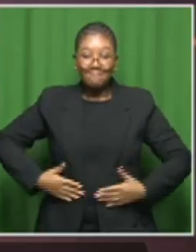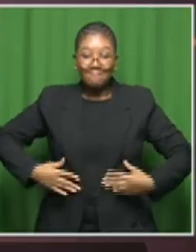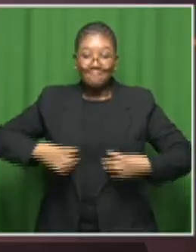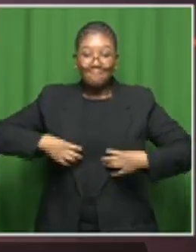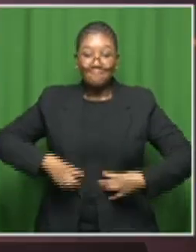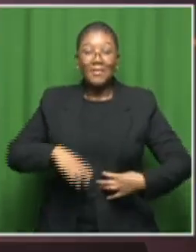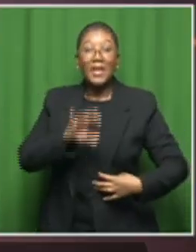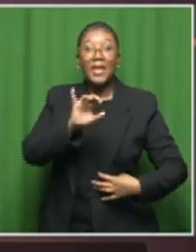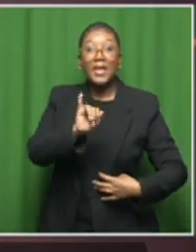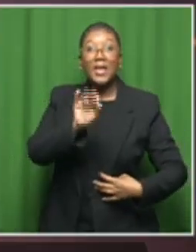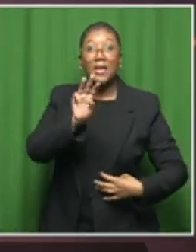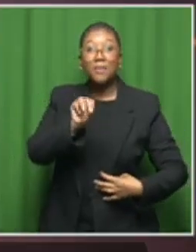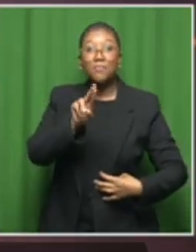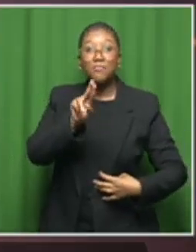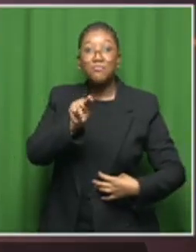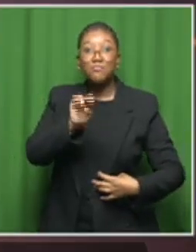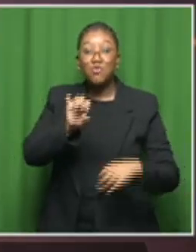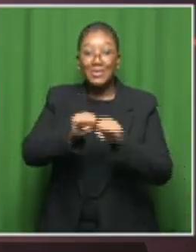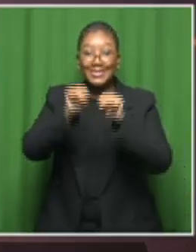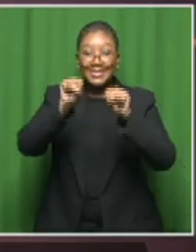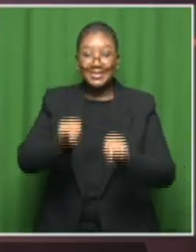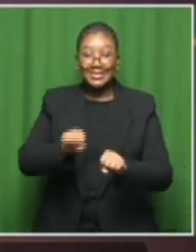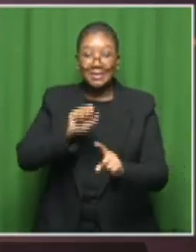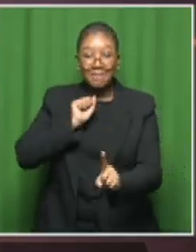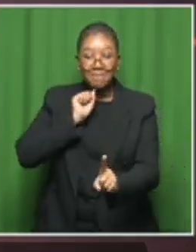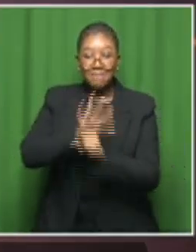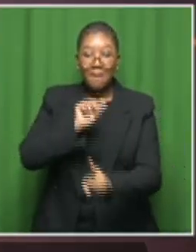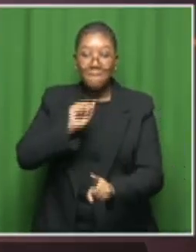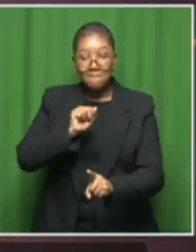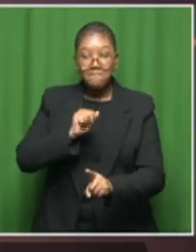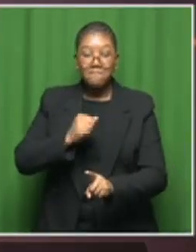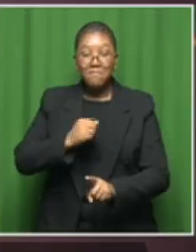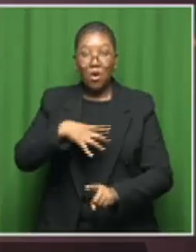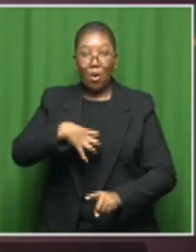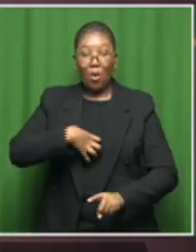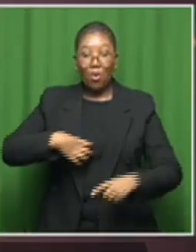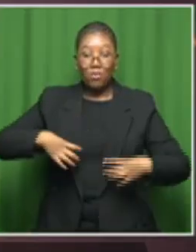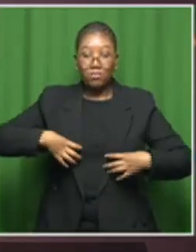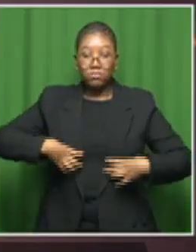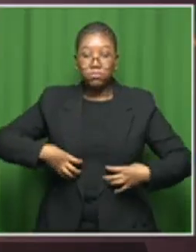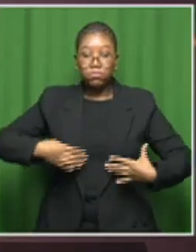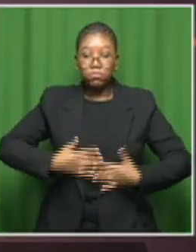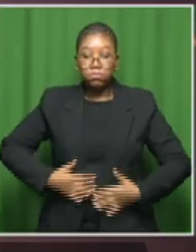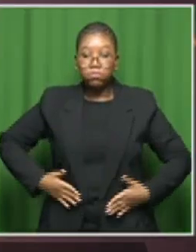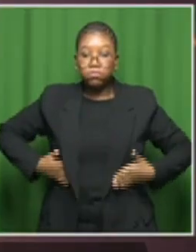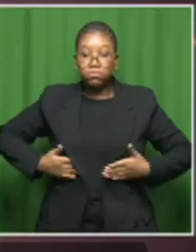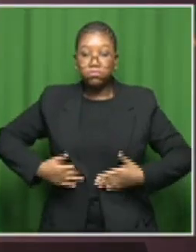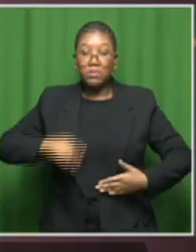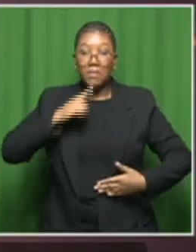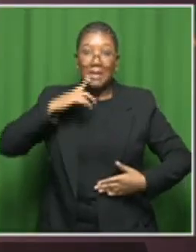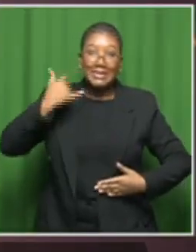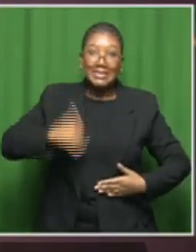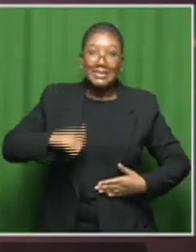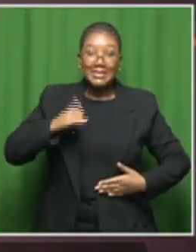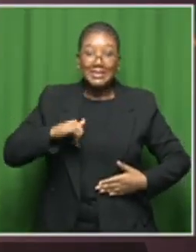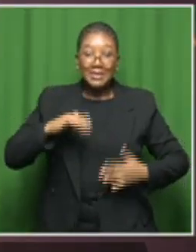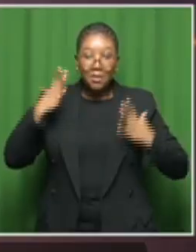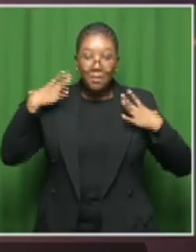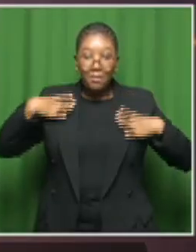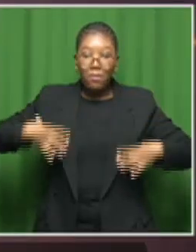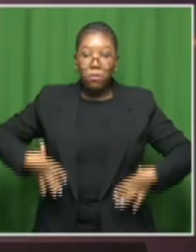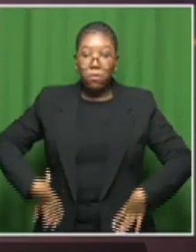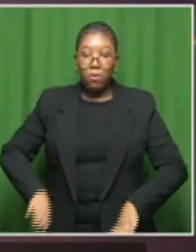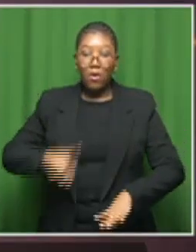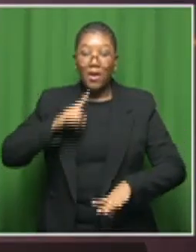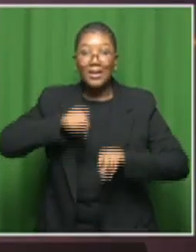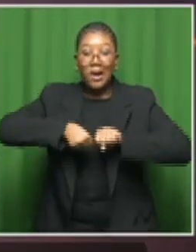mistakenly attacks its own tissues and organs. This leads to inflammation and pain in various parts of the body, including